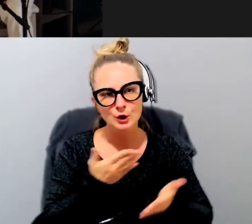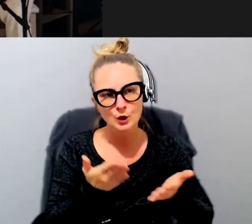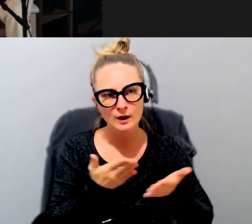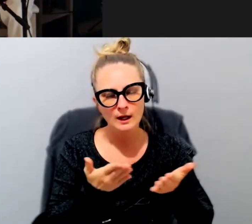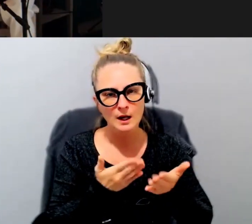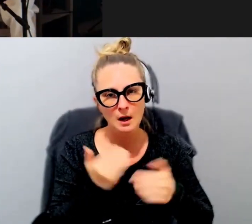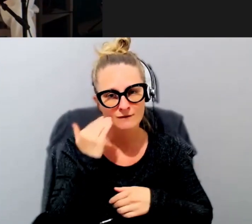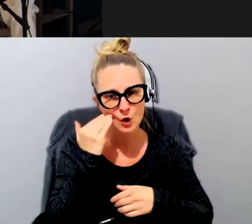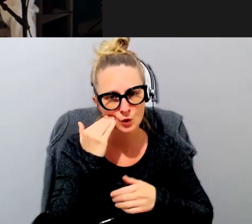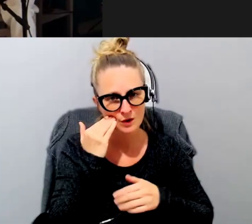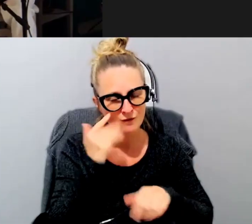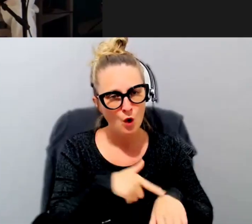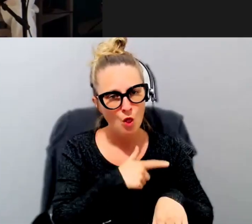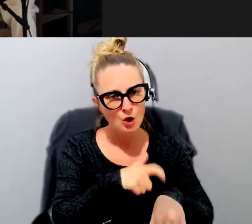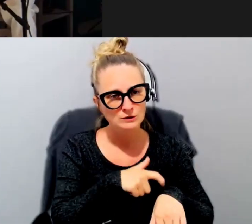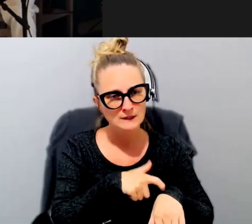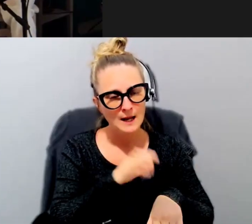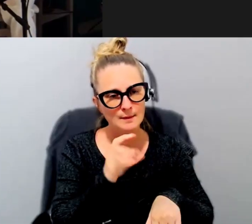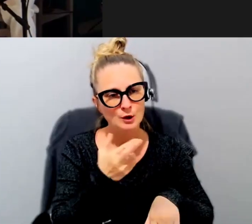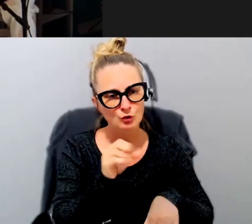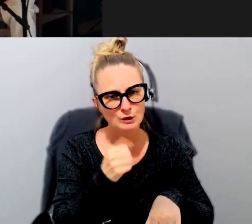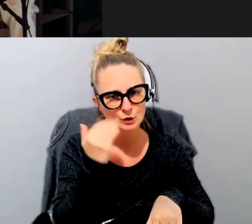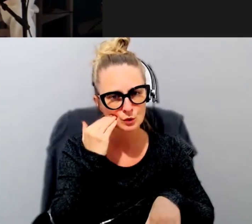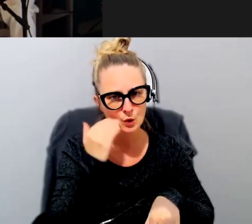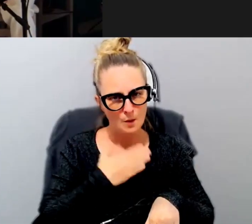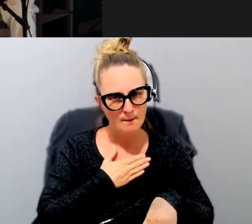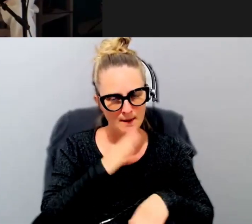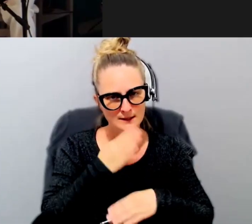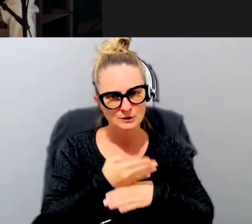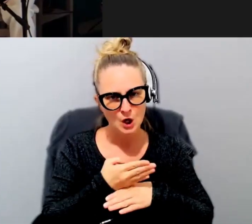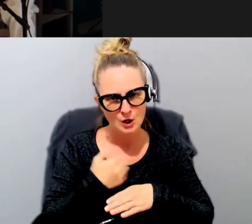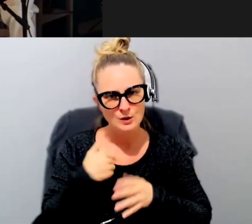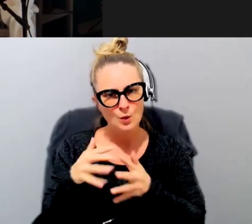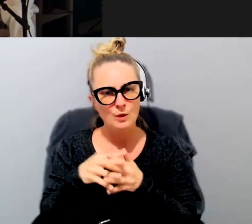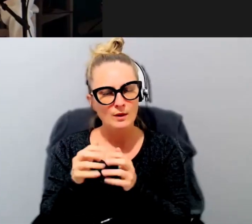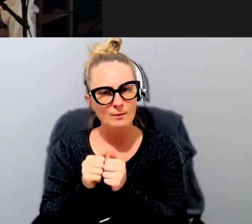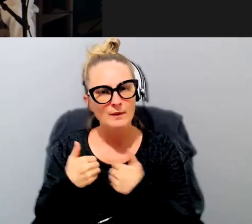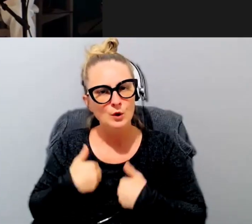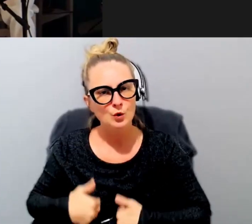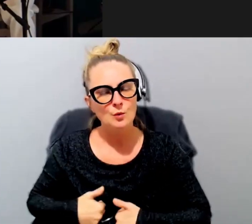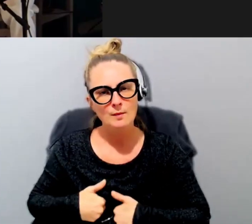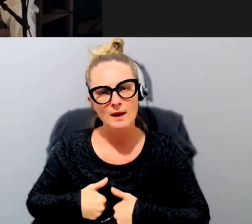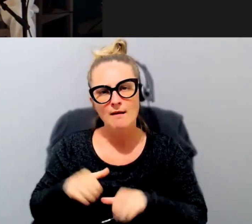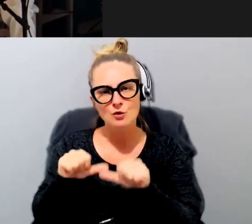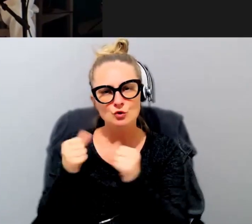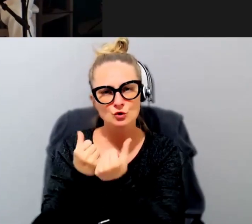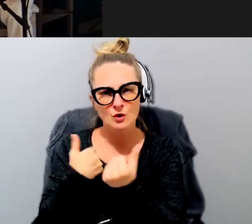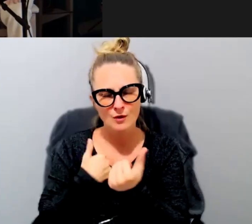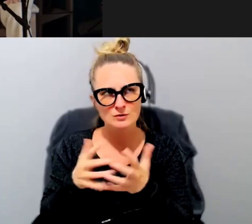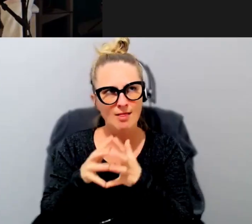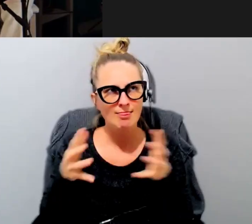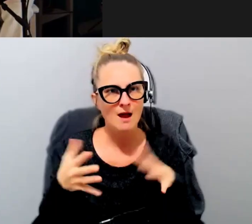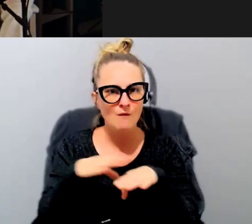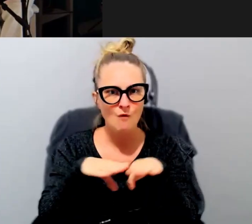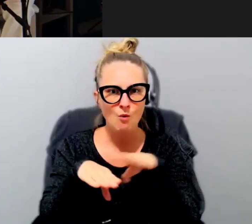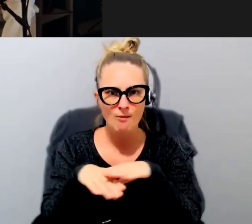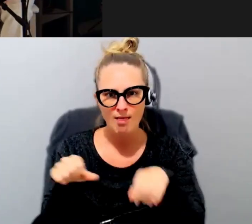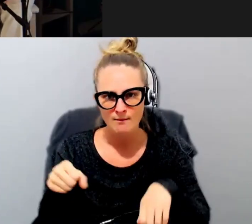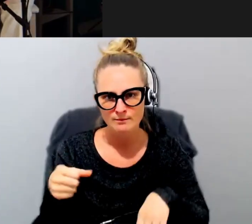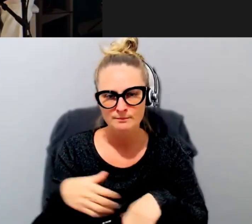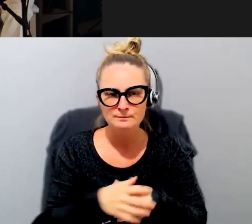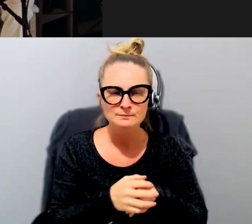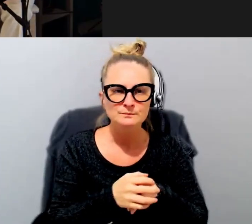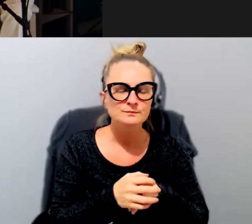while, and of course, you also know my daughter, who's with the American Humanist Association. So there's a lot of overlap here. Let's